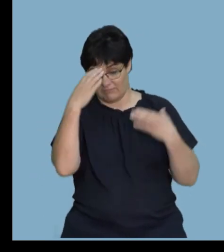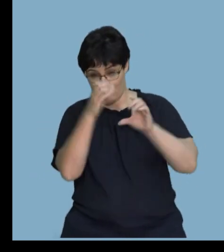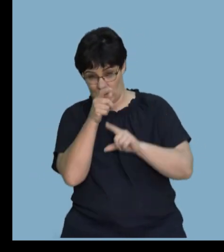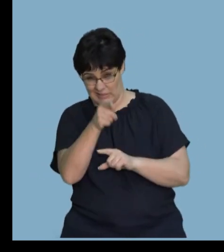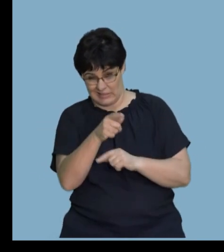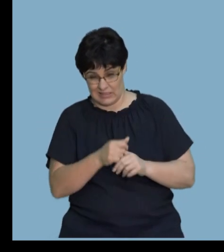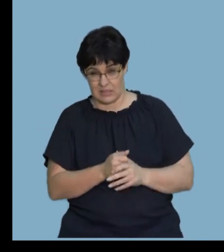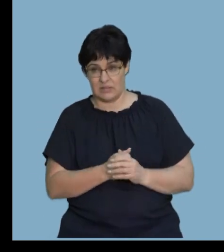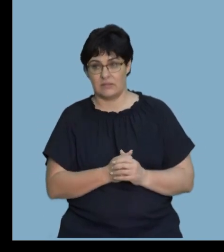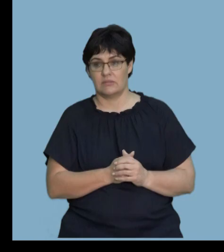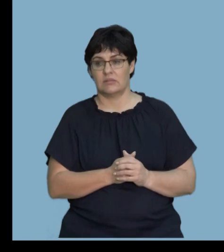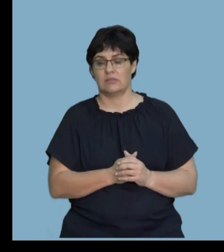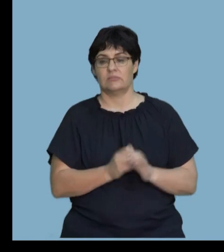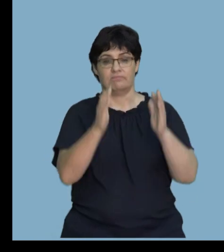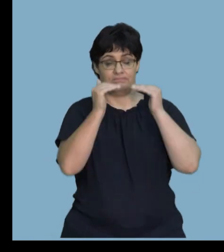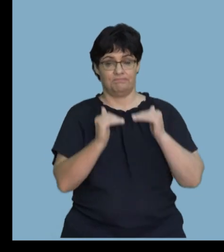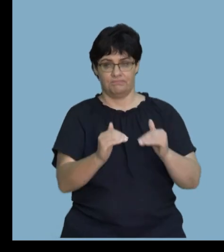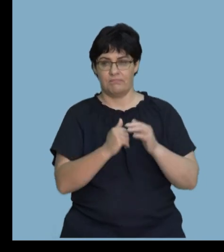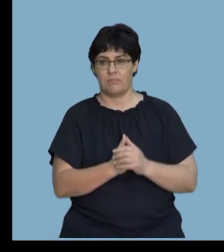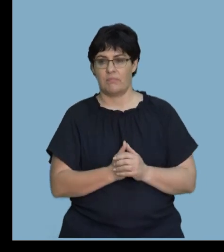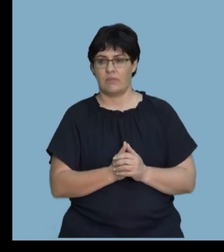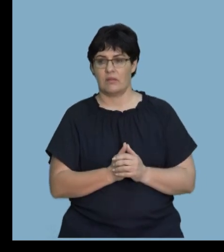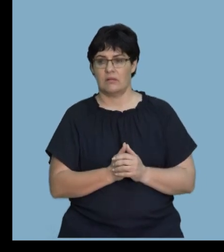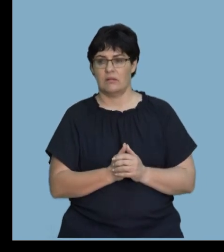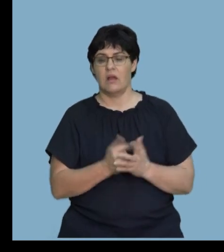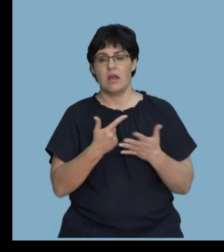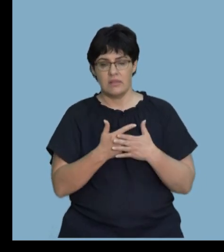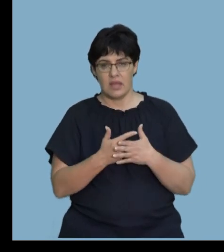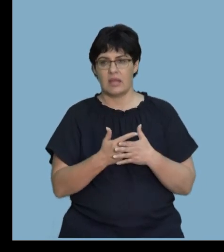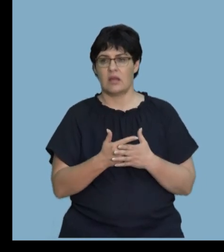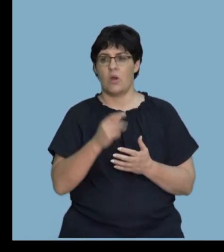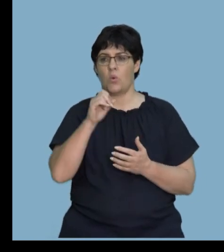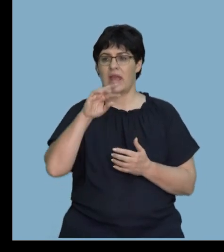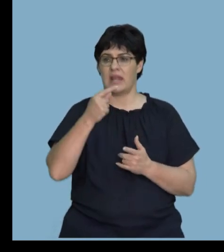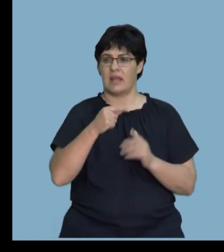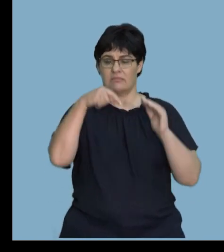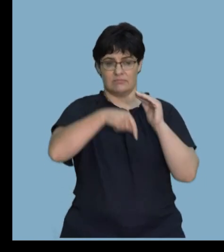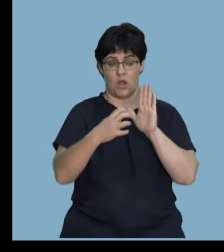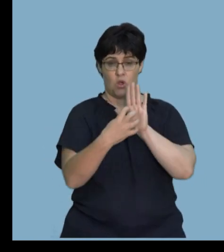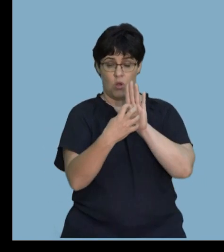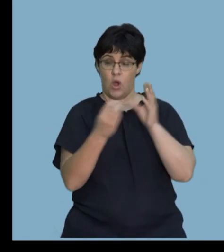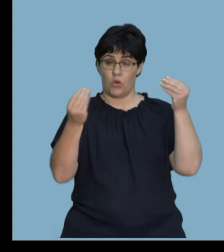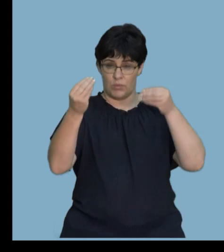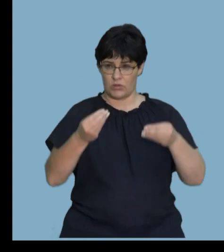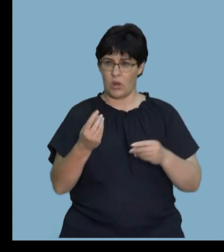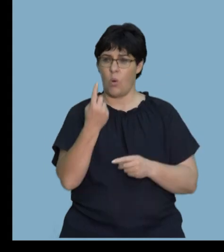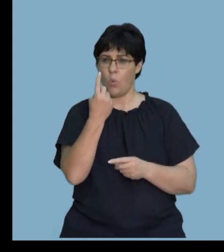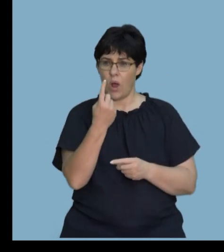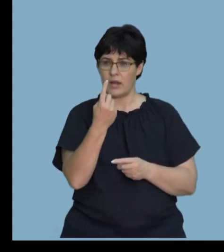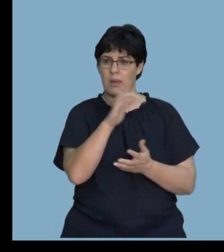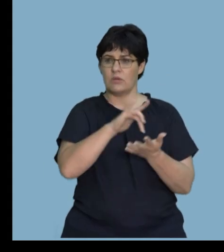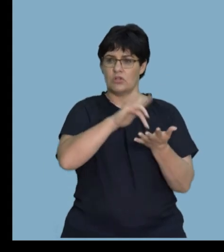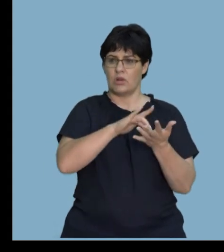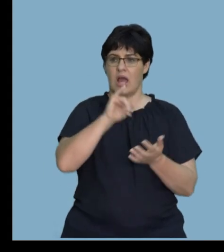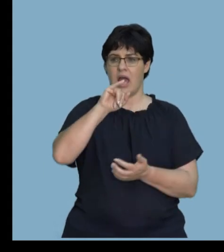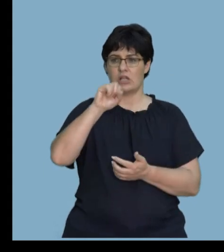well, okay? Moving along, and then there's an organic compound below, which has 1 positional isomer. I'm going to underline